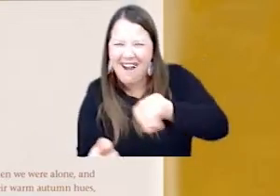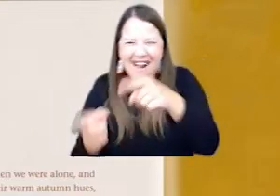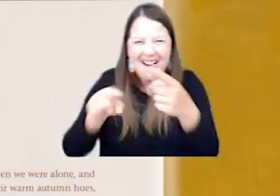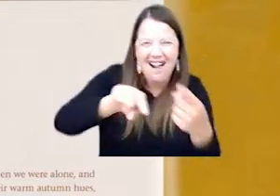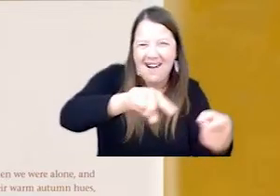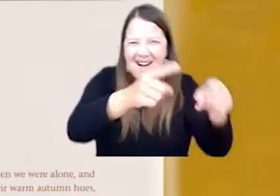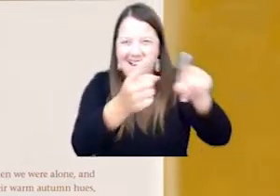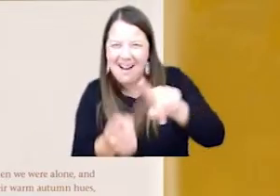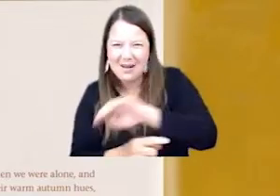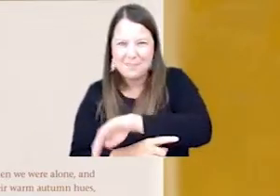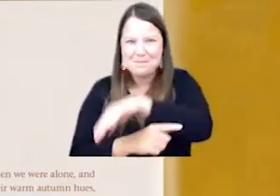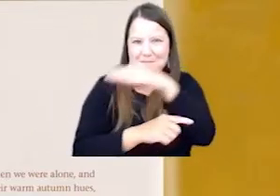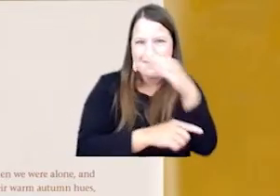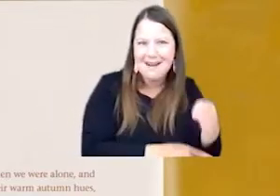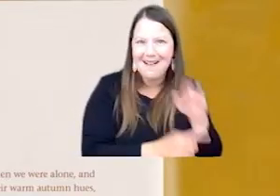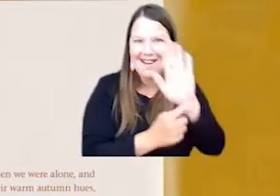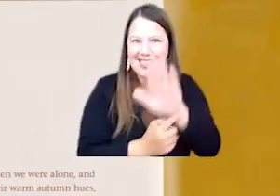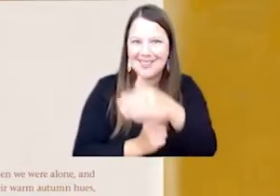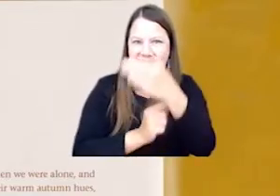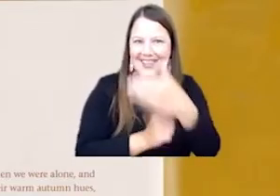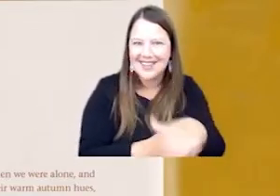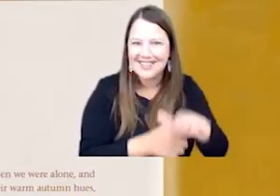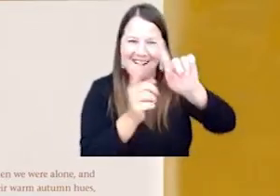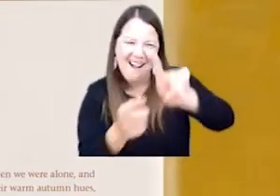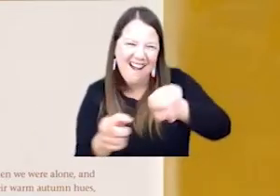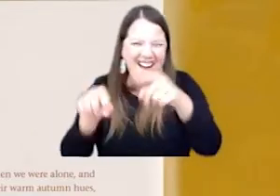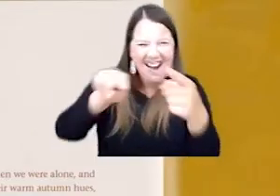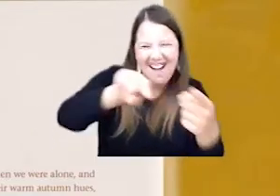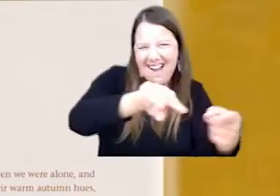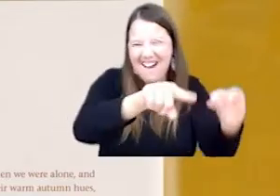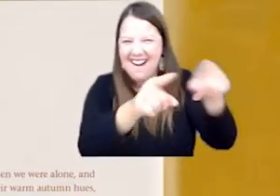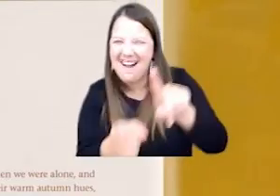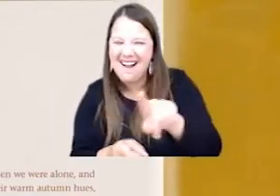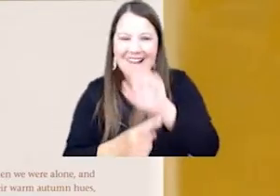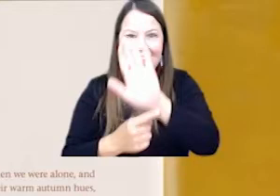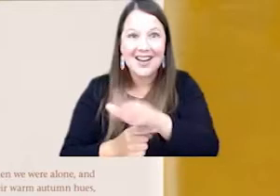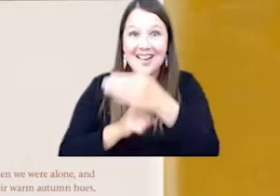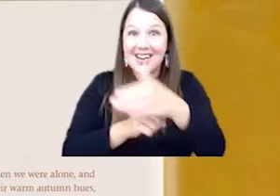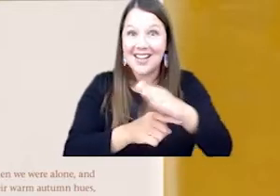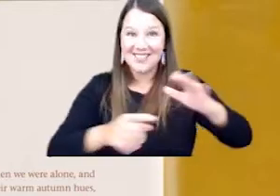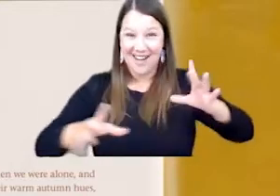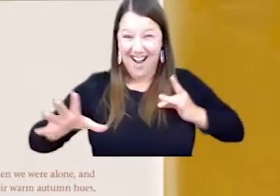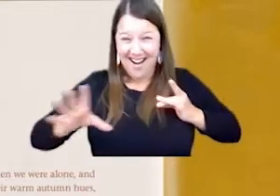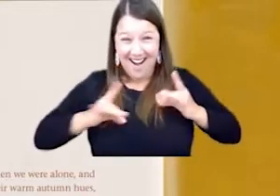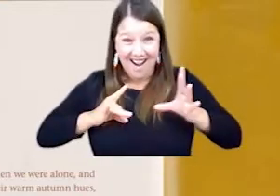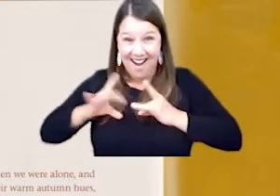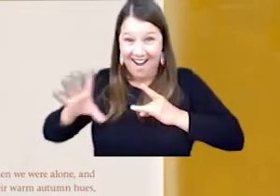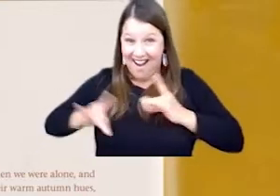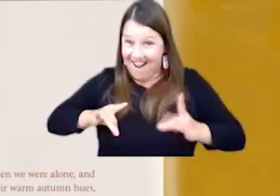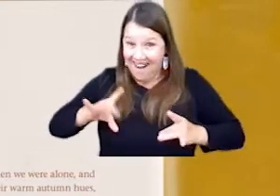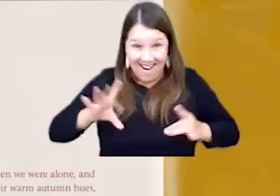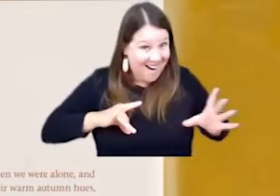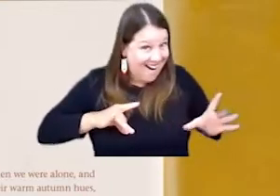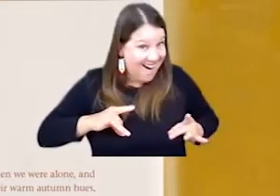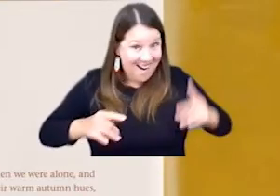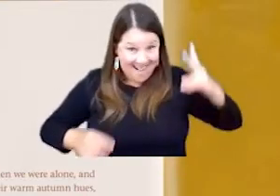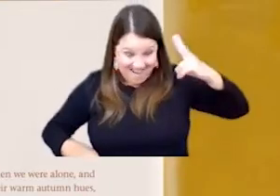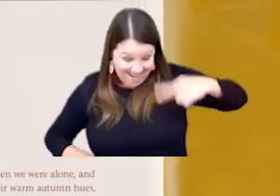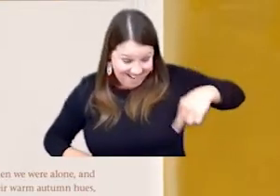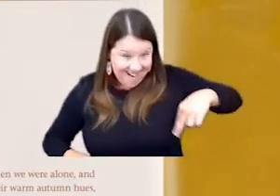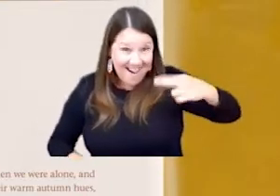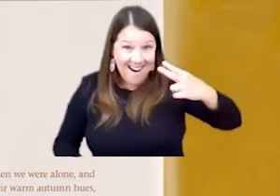We would pile the leaves over the clothes they had given us, and we would be colorful